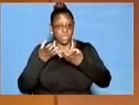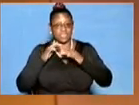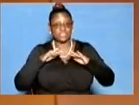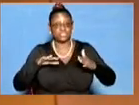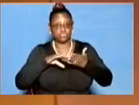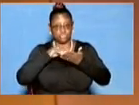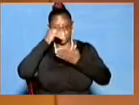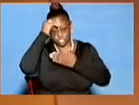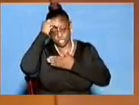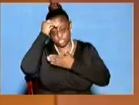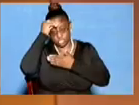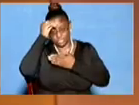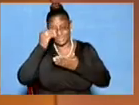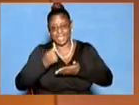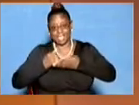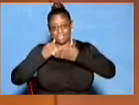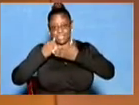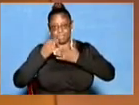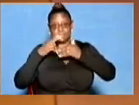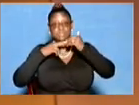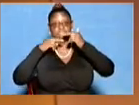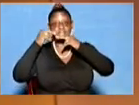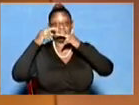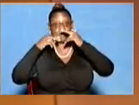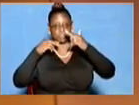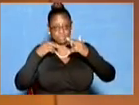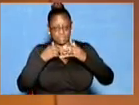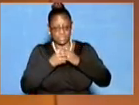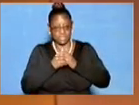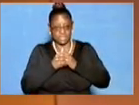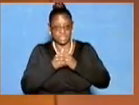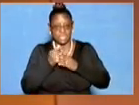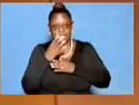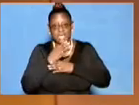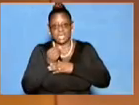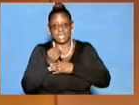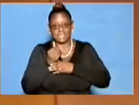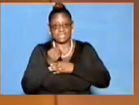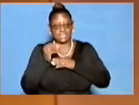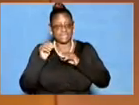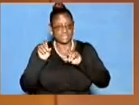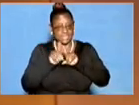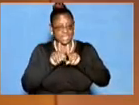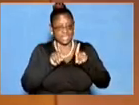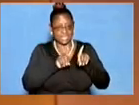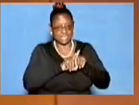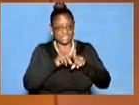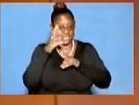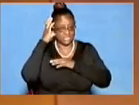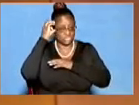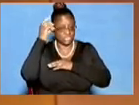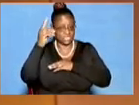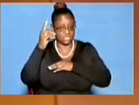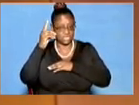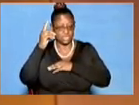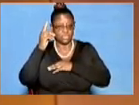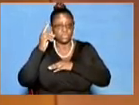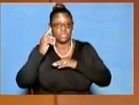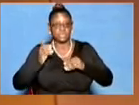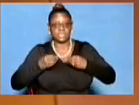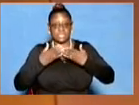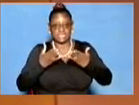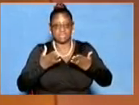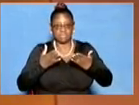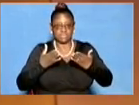will help in their development and to grow into their own. And as an educator, this is what I saw in terms of getting